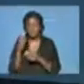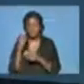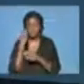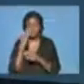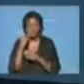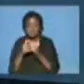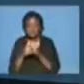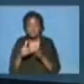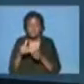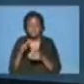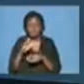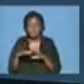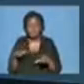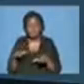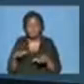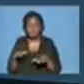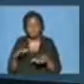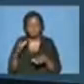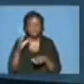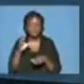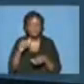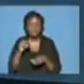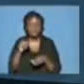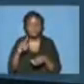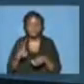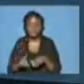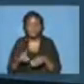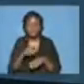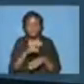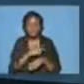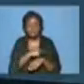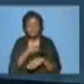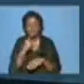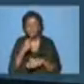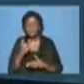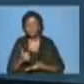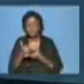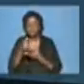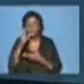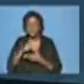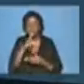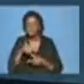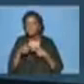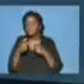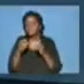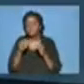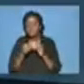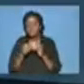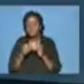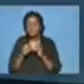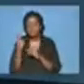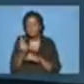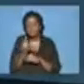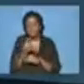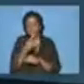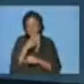said Candy Gibson believes more assistance must be given to single mothers. As it stands now, she says the realities of life that